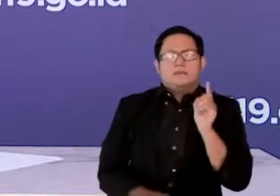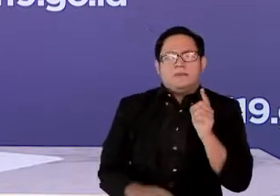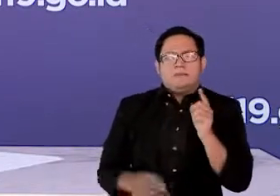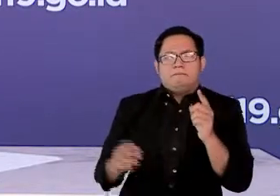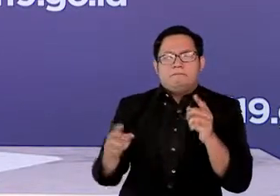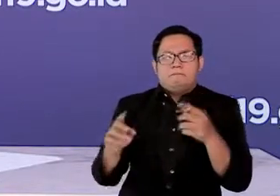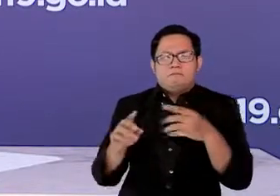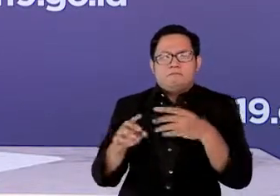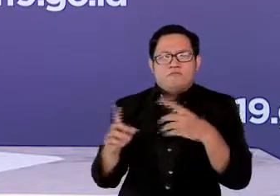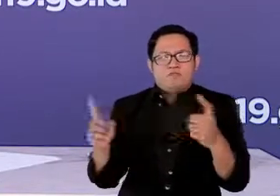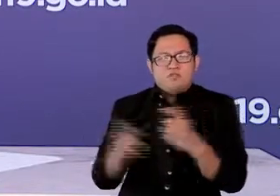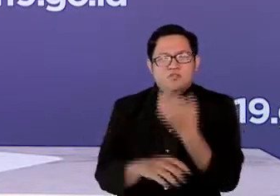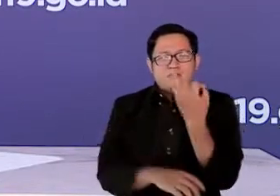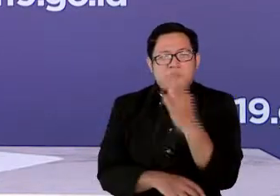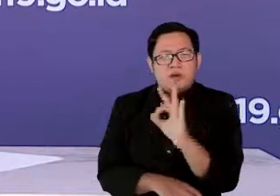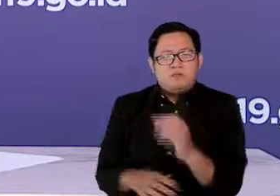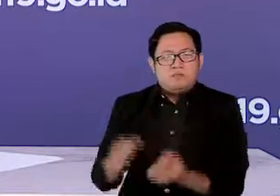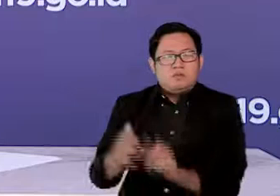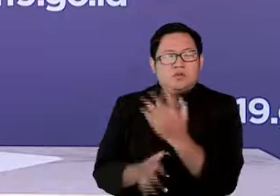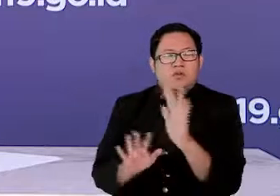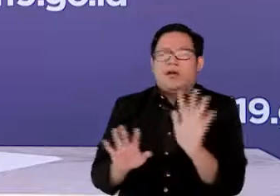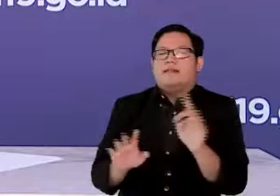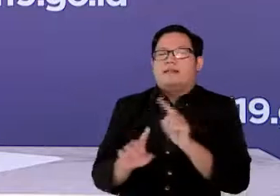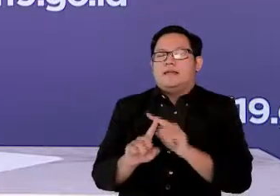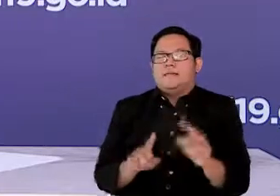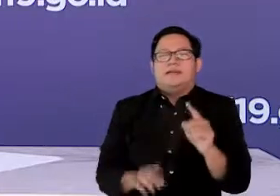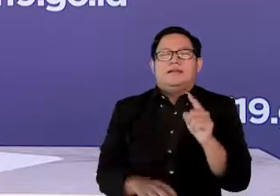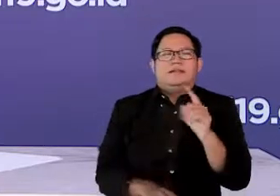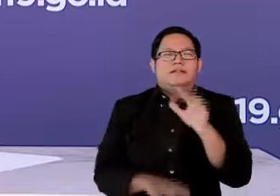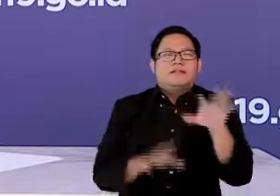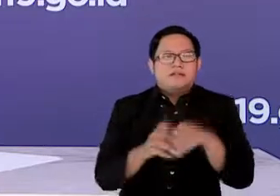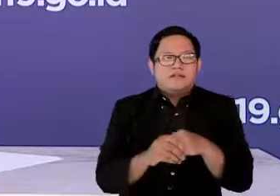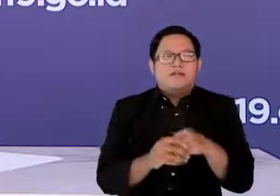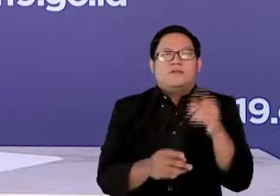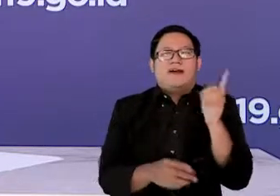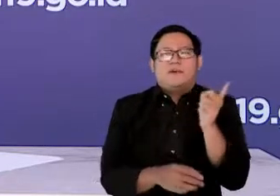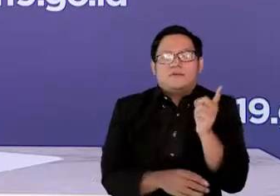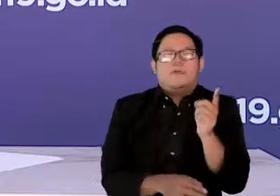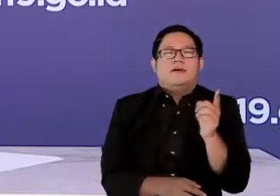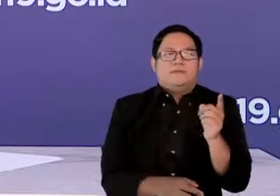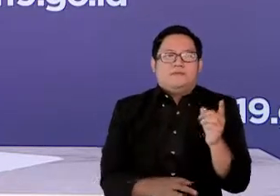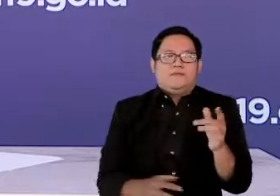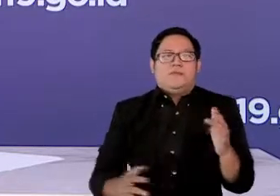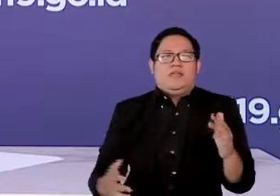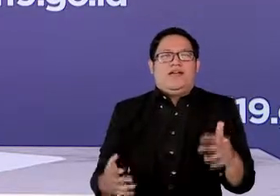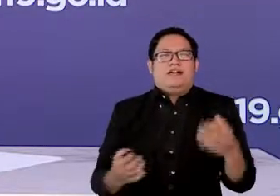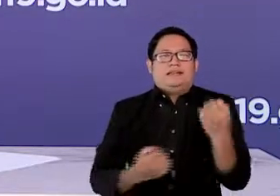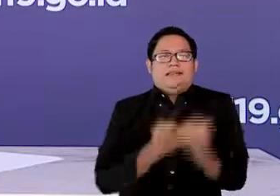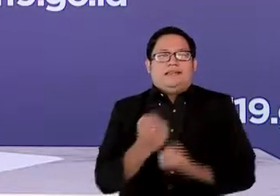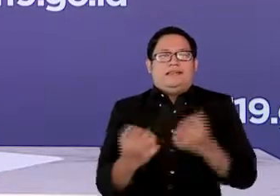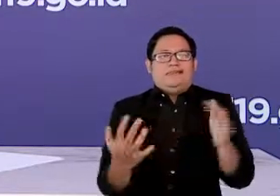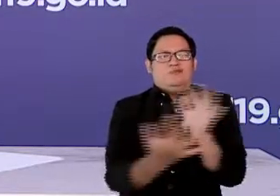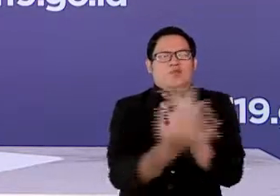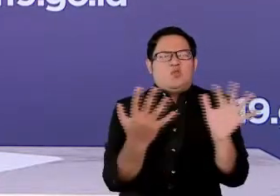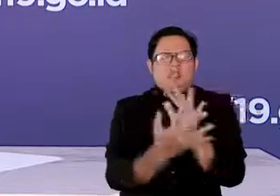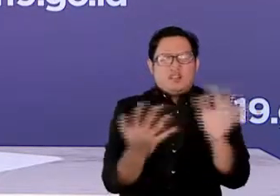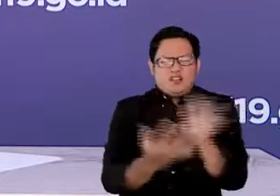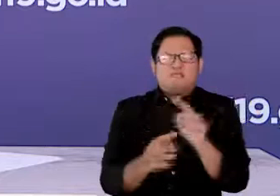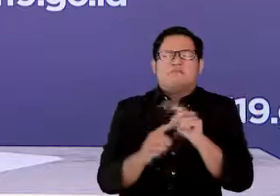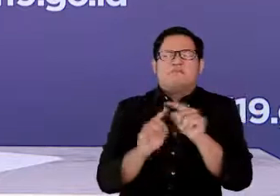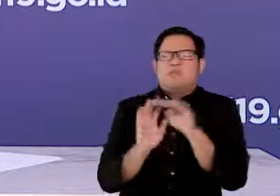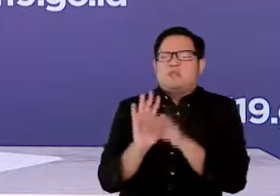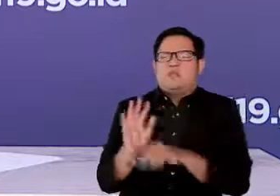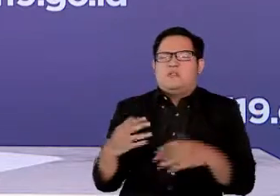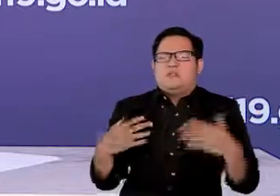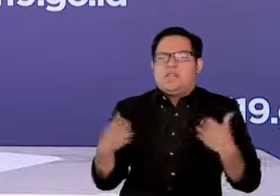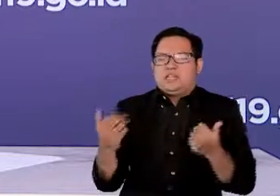variant, but as a result of community social activities that are not in line with the implementation of